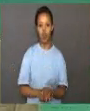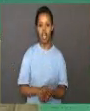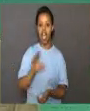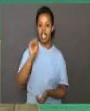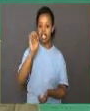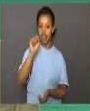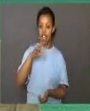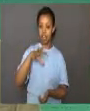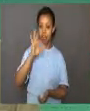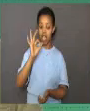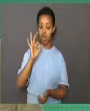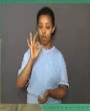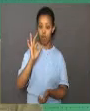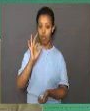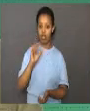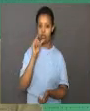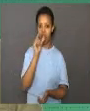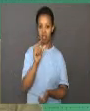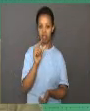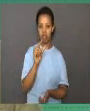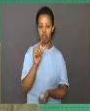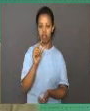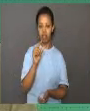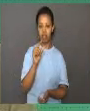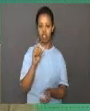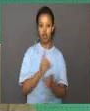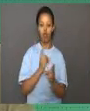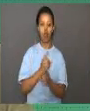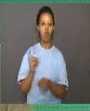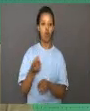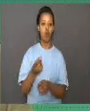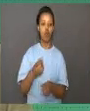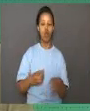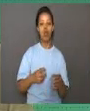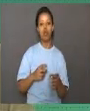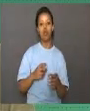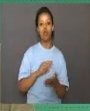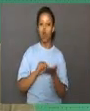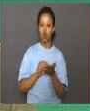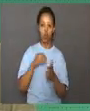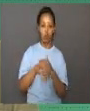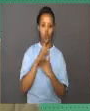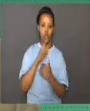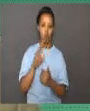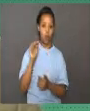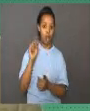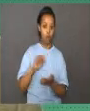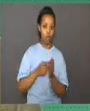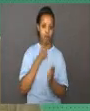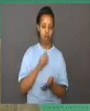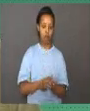Sulfur is found in fewer types of organic molecules than nitrogen.